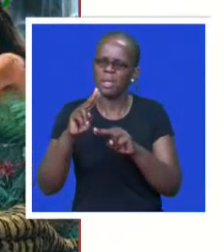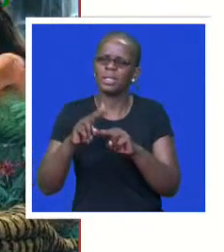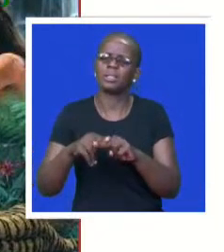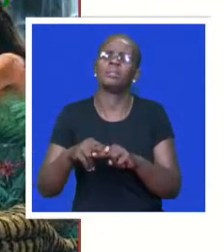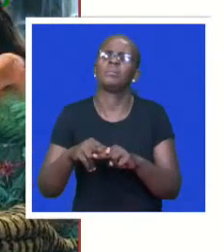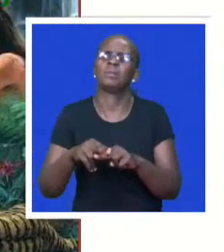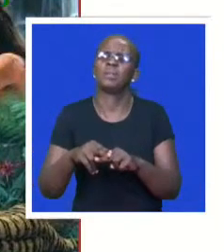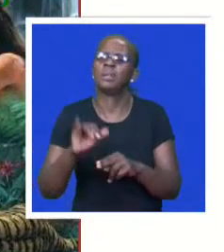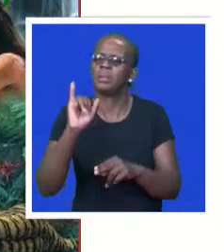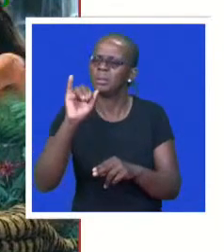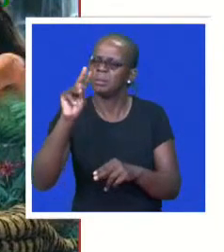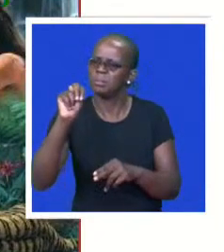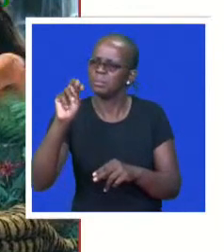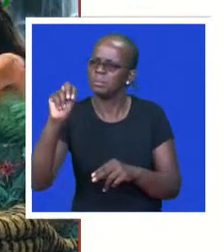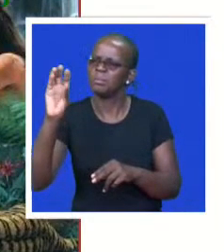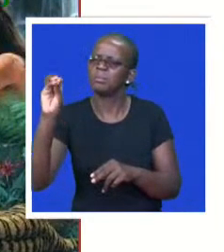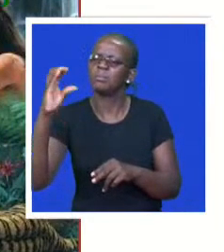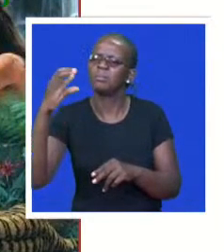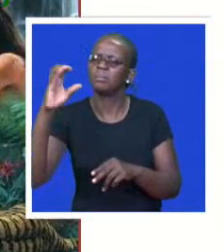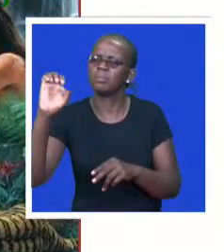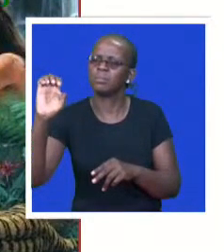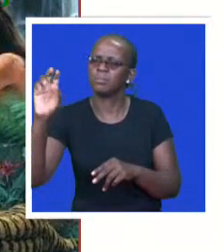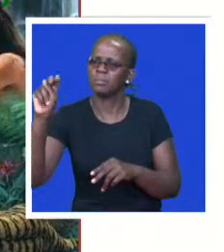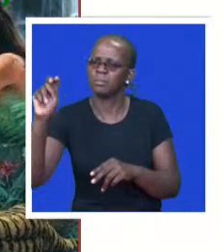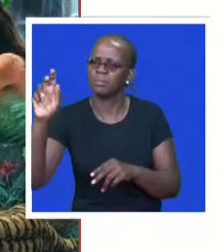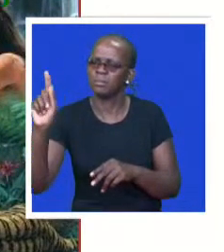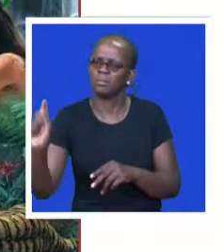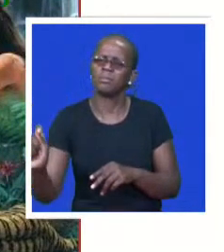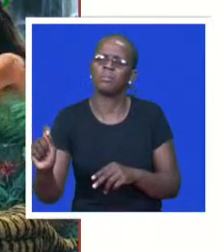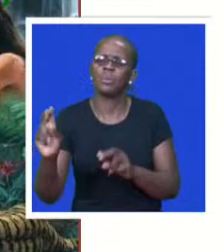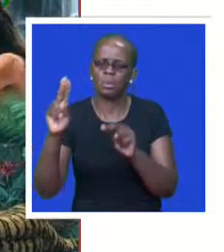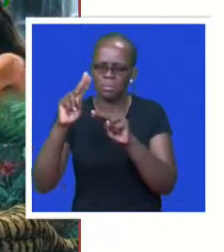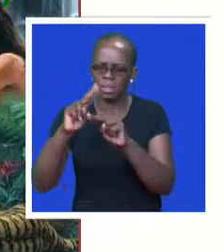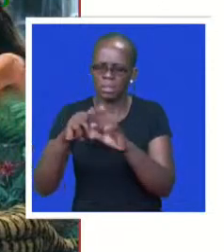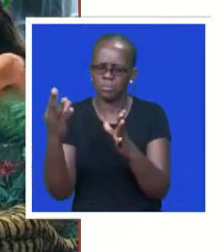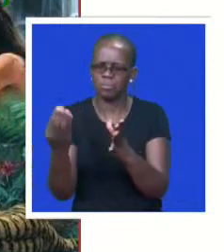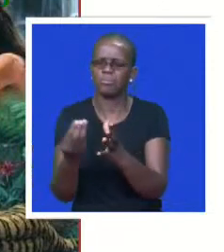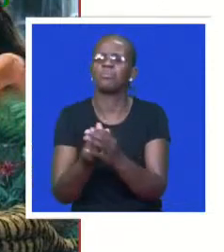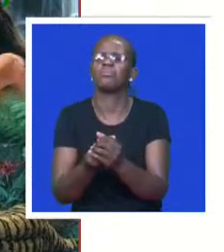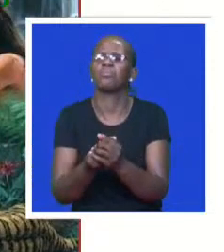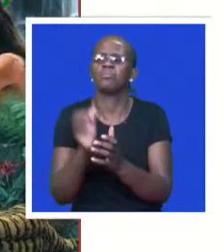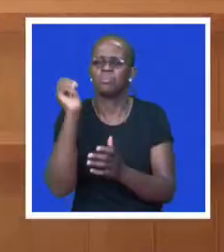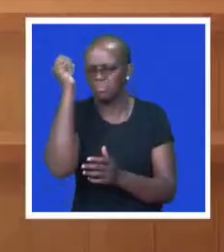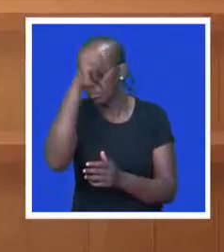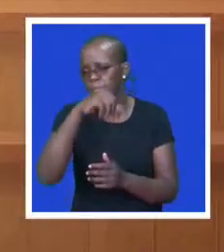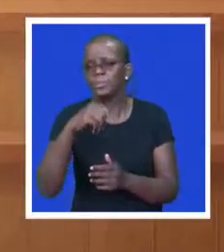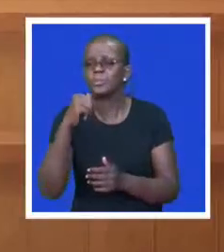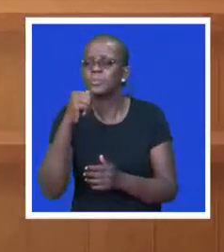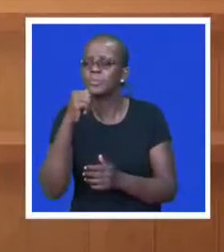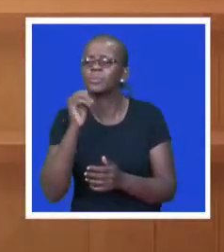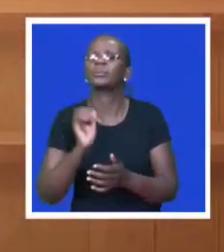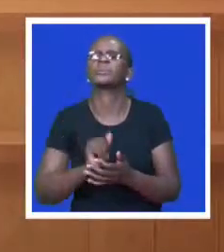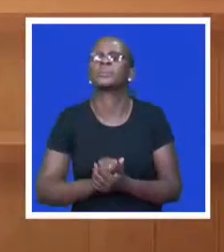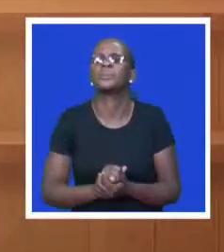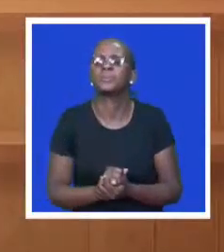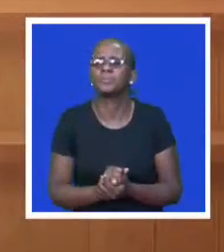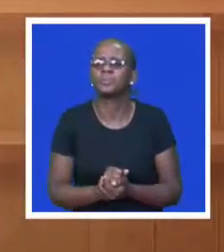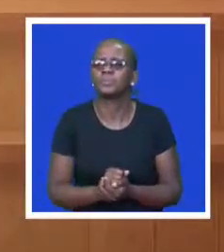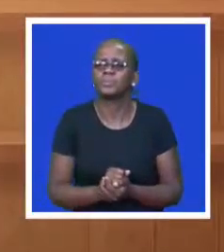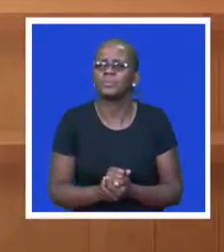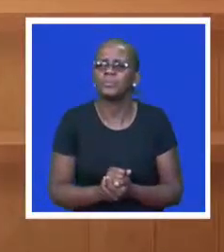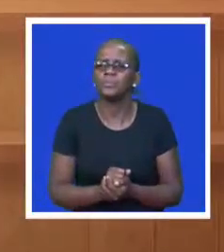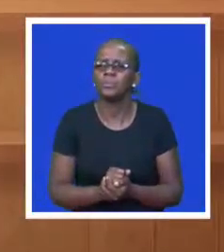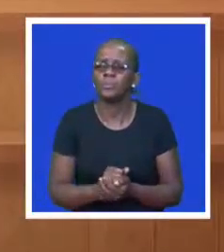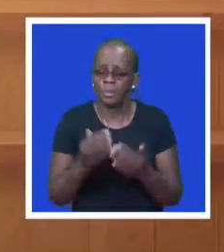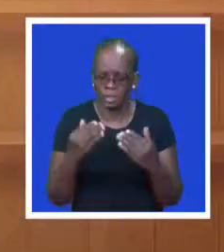that they enjoy communing with God. What a privilege these two had, dear Lena. Now, dear Lena, let us